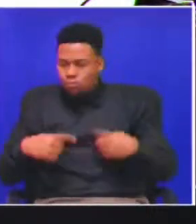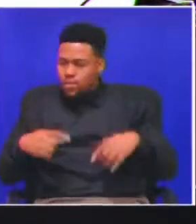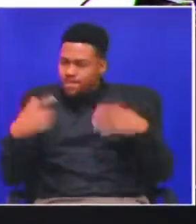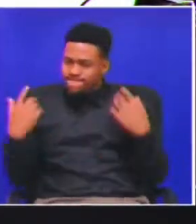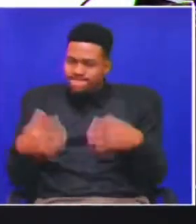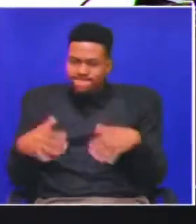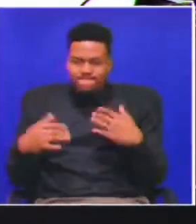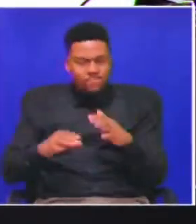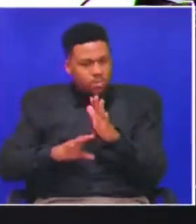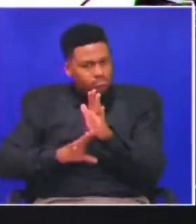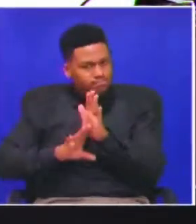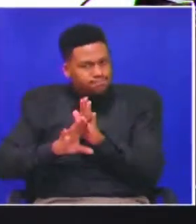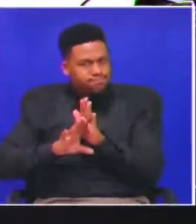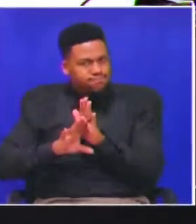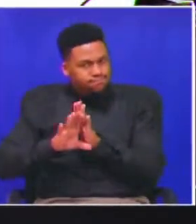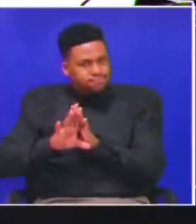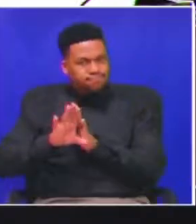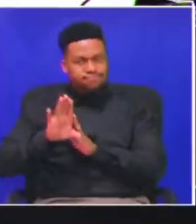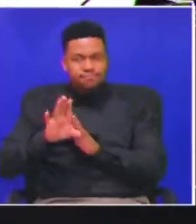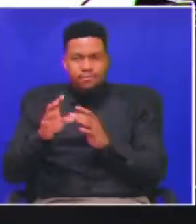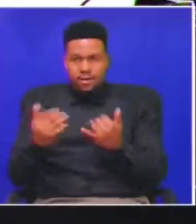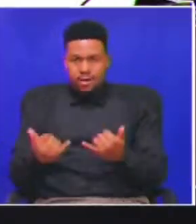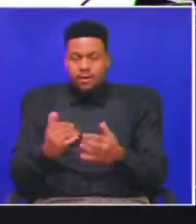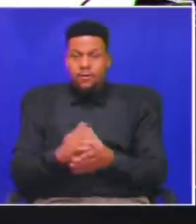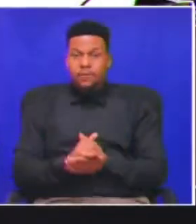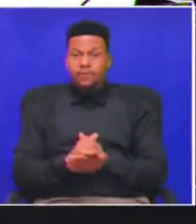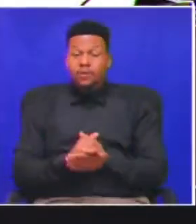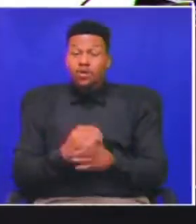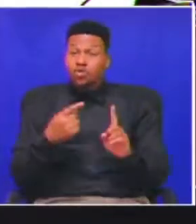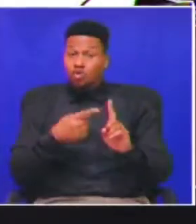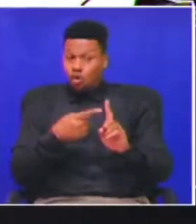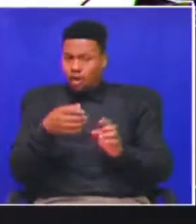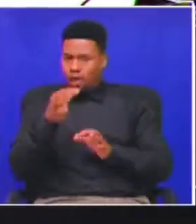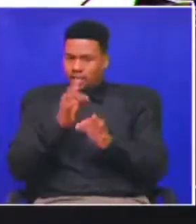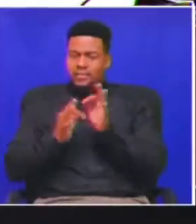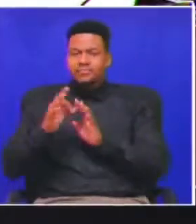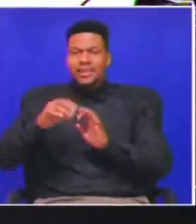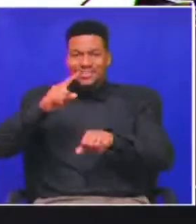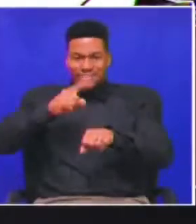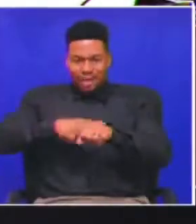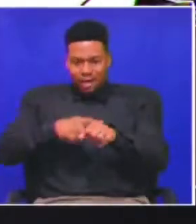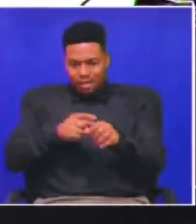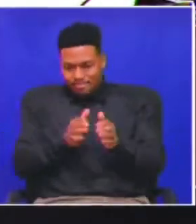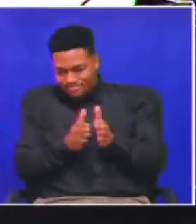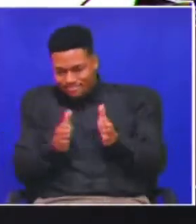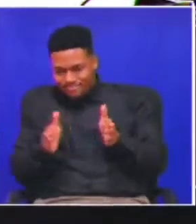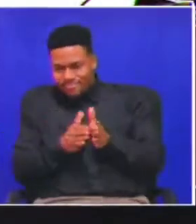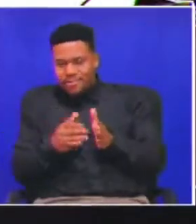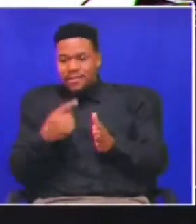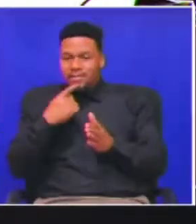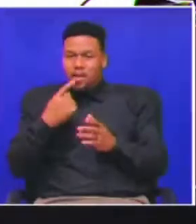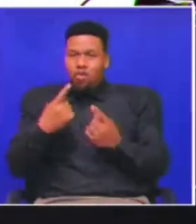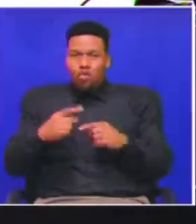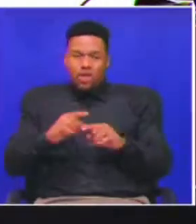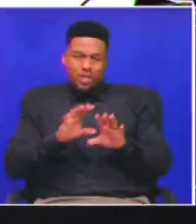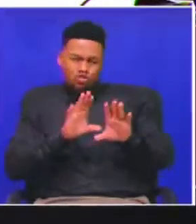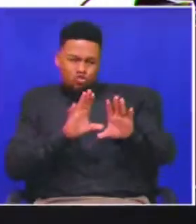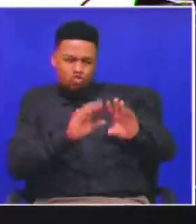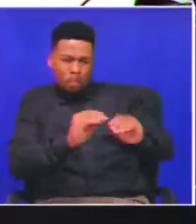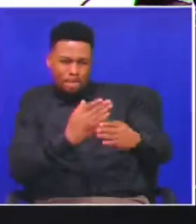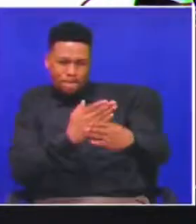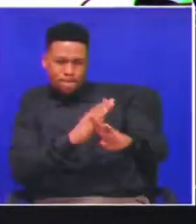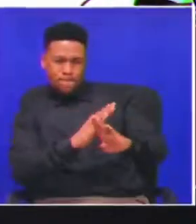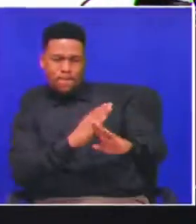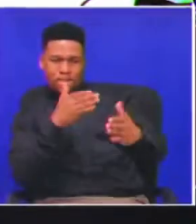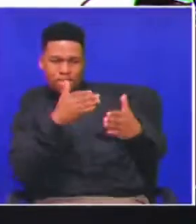because we have, and he told me the time frame, been able to stop thousands of people from